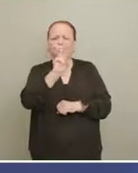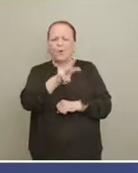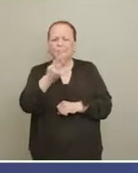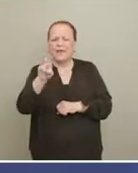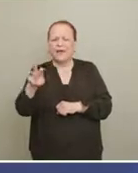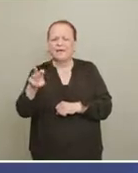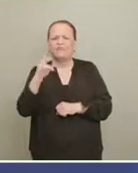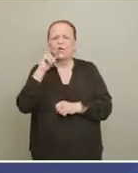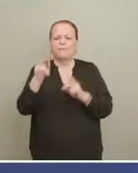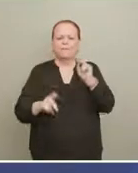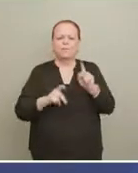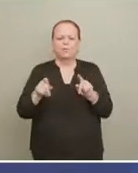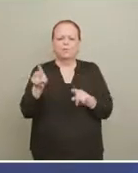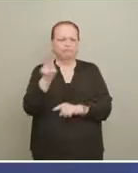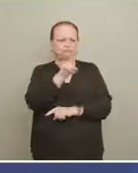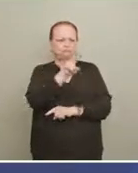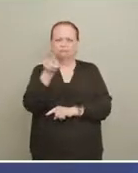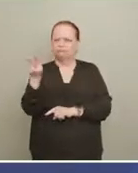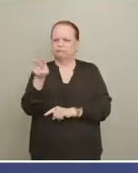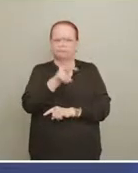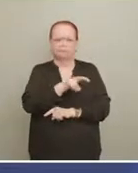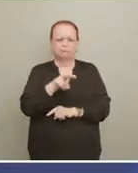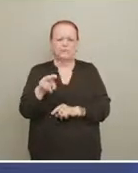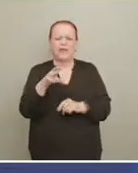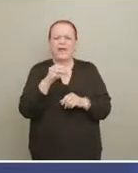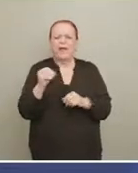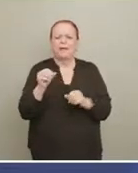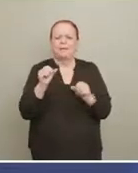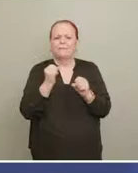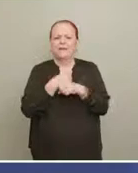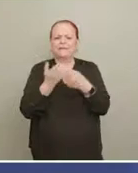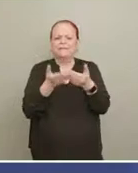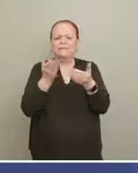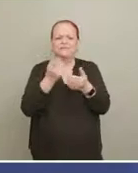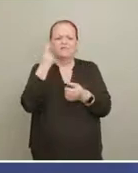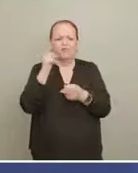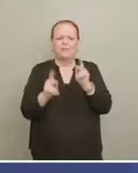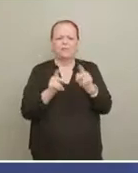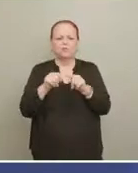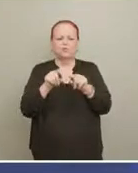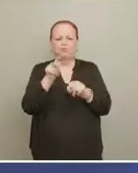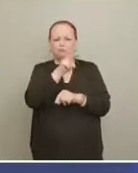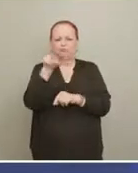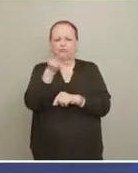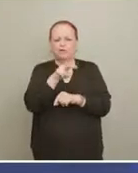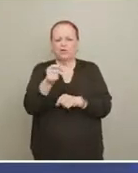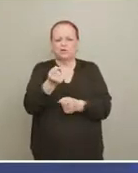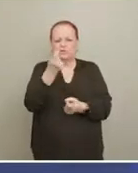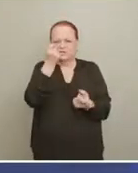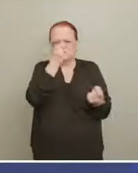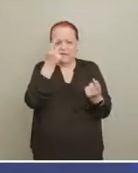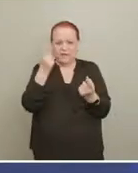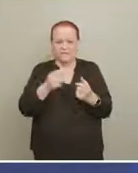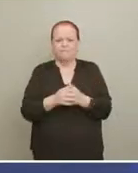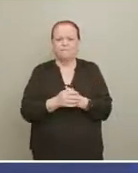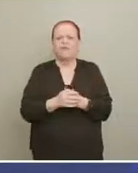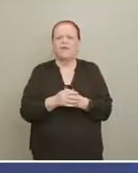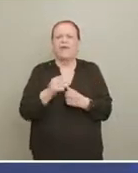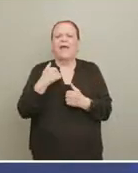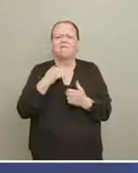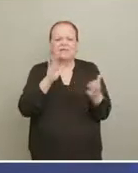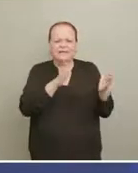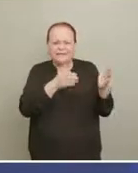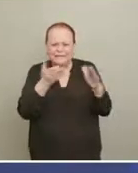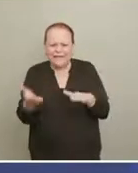digest the numbers, and also put them in context? Because I think that's a statement that could be questioned about death rate, vaccinations. It